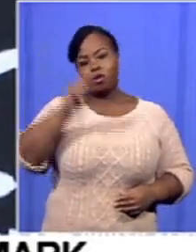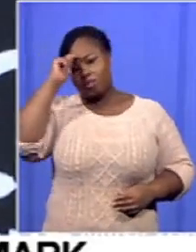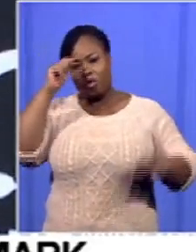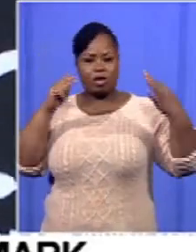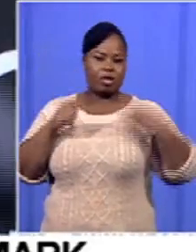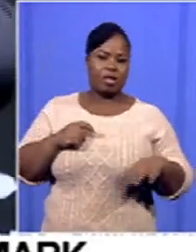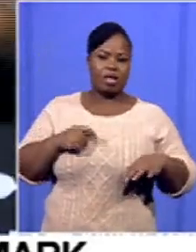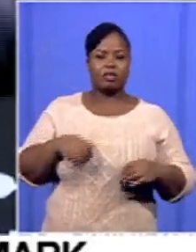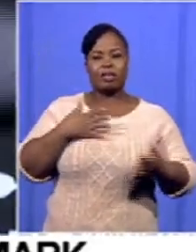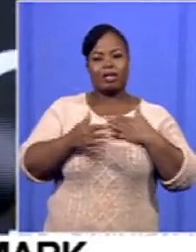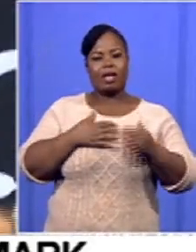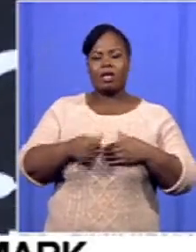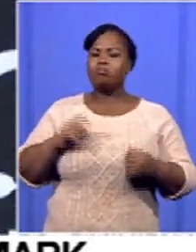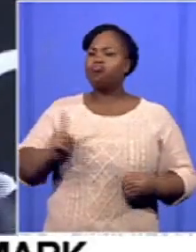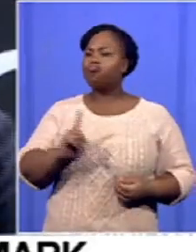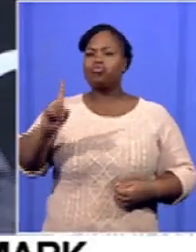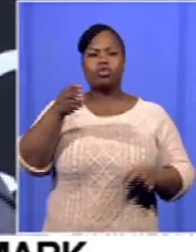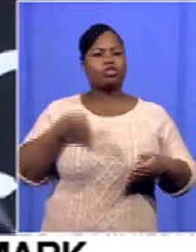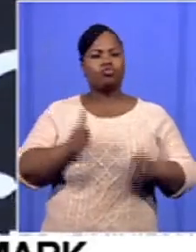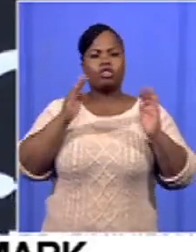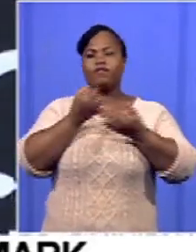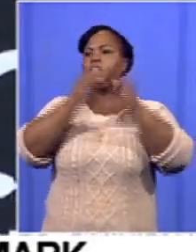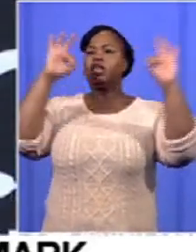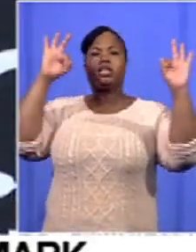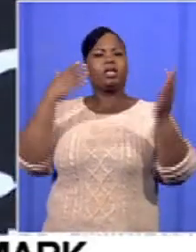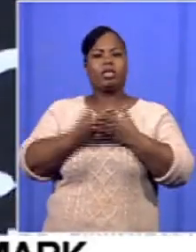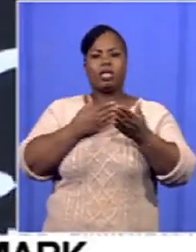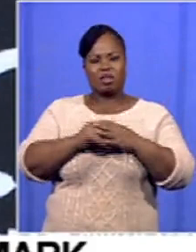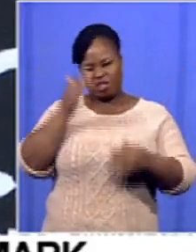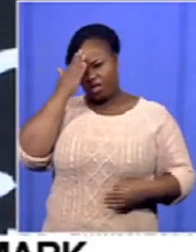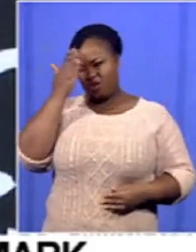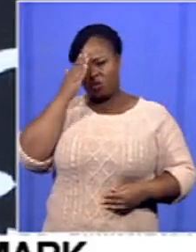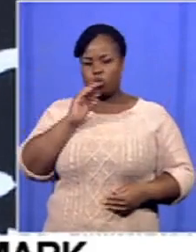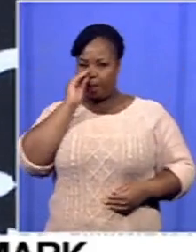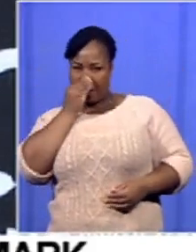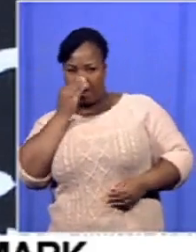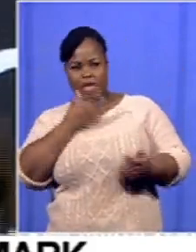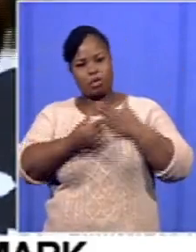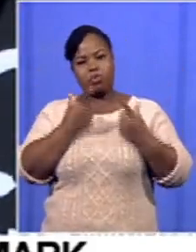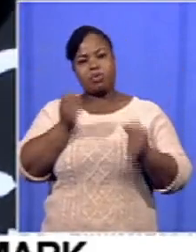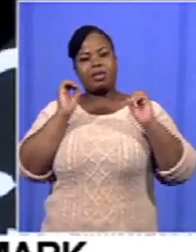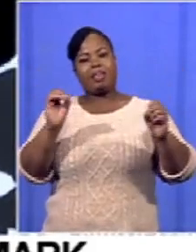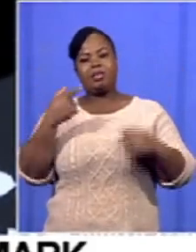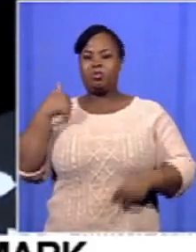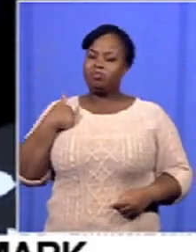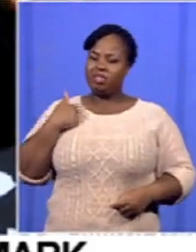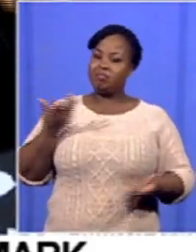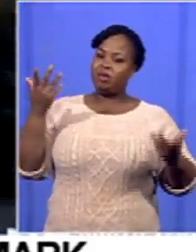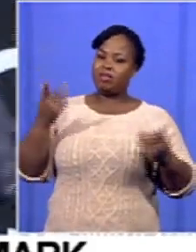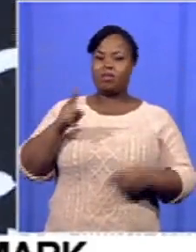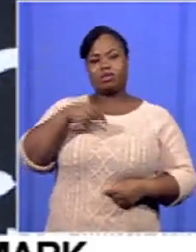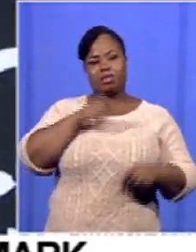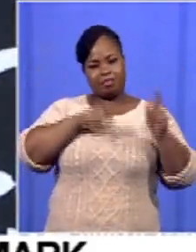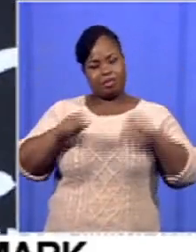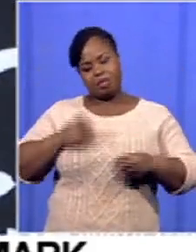girl and every young girl can walk around the street freely, knowing next. Otherwise, but